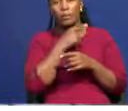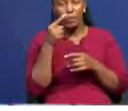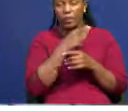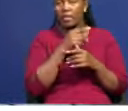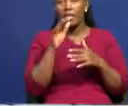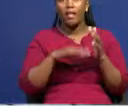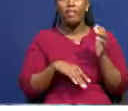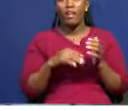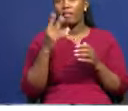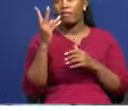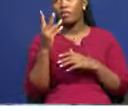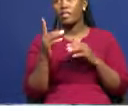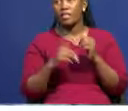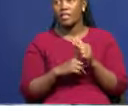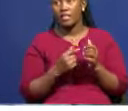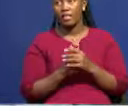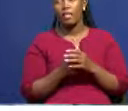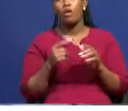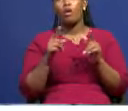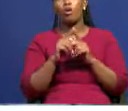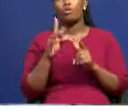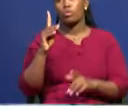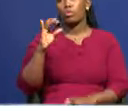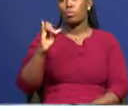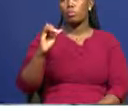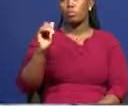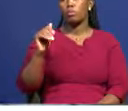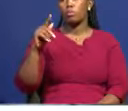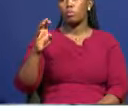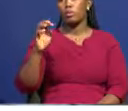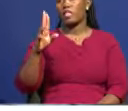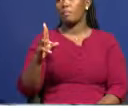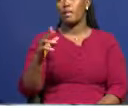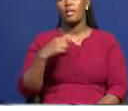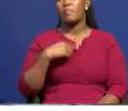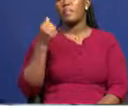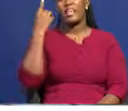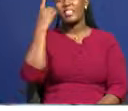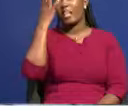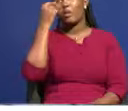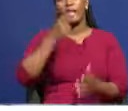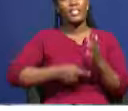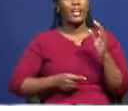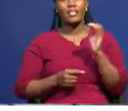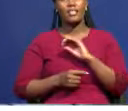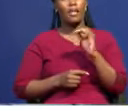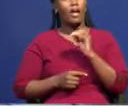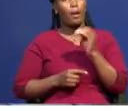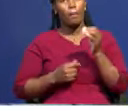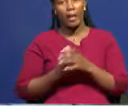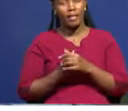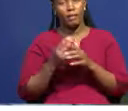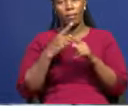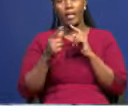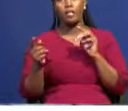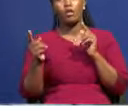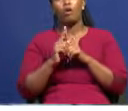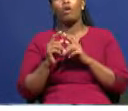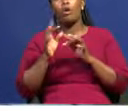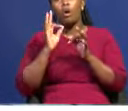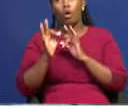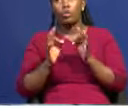we've taxed. Okay. My colleague talked on diapers. I would not understand why we want to introduce eco levy on diapers. But even if we collect it,